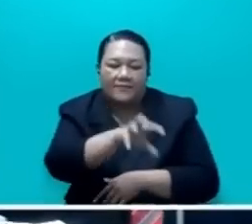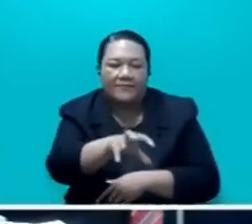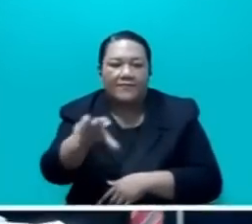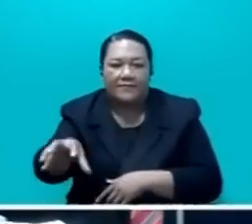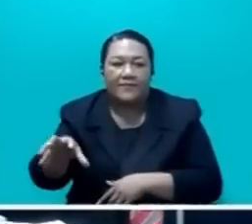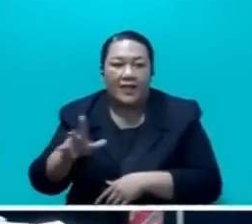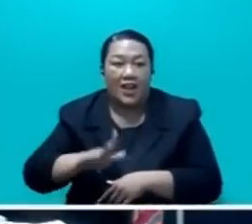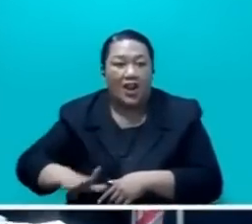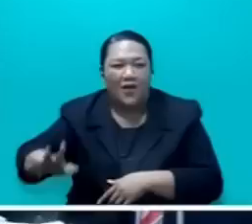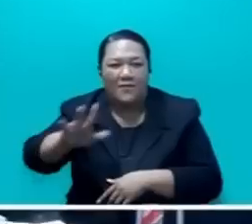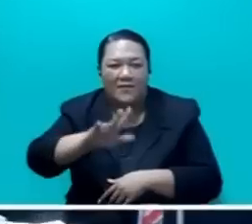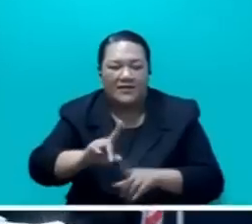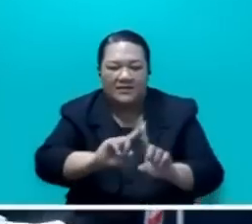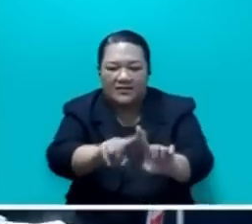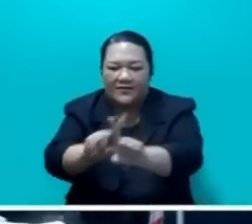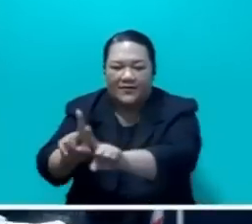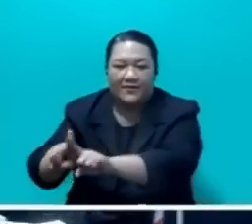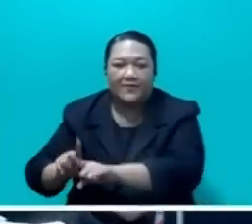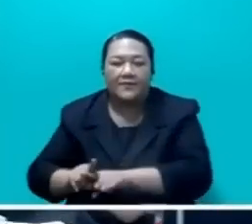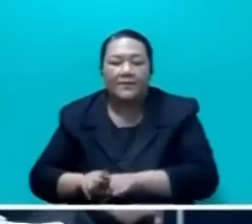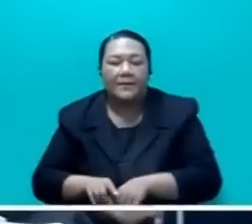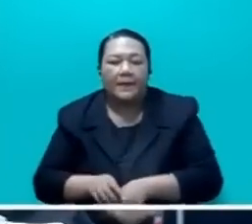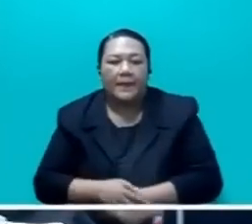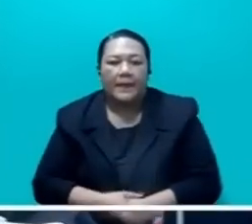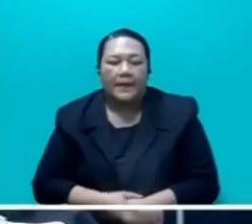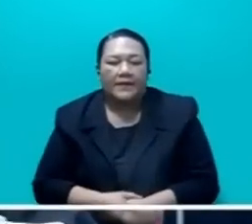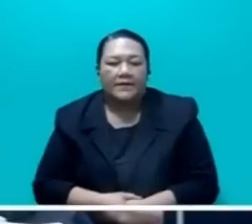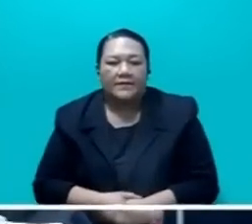wailebu. Bureta na turang na ratu.